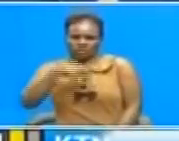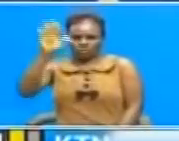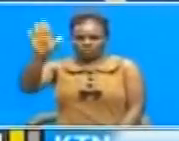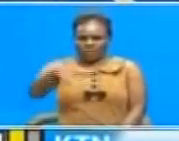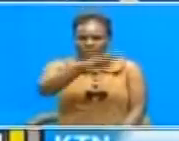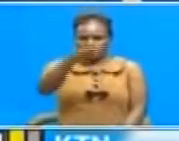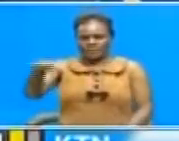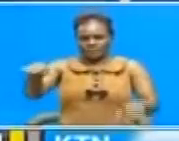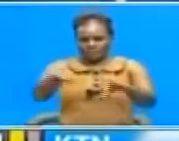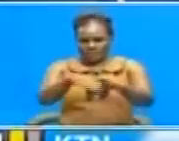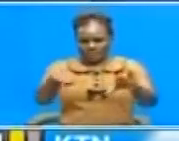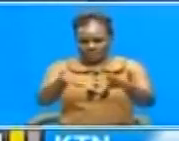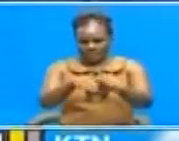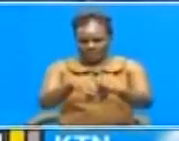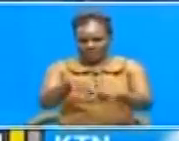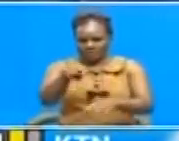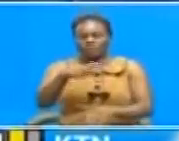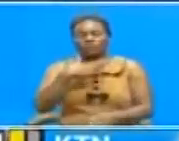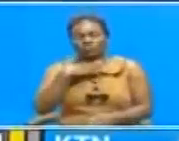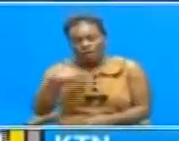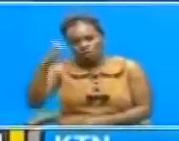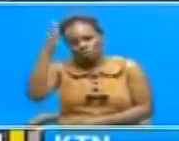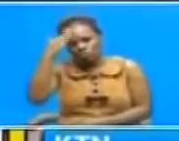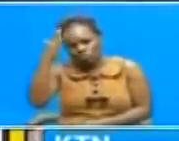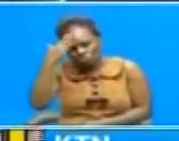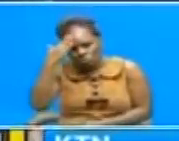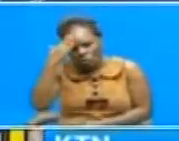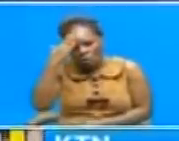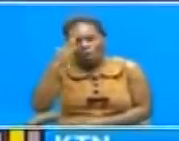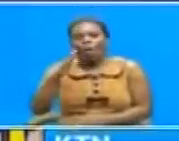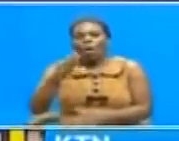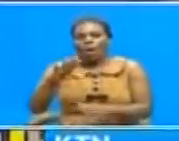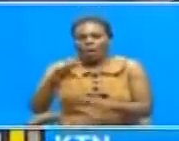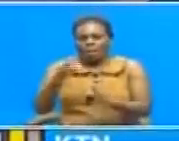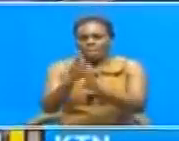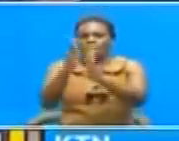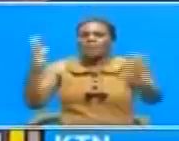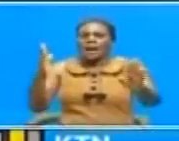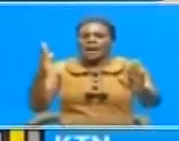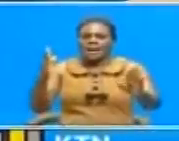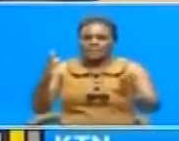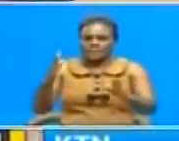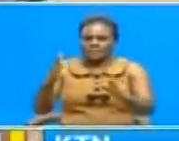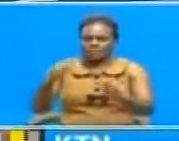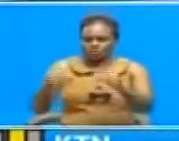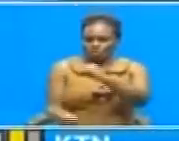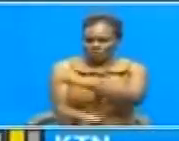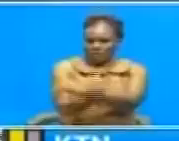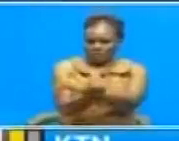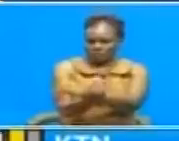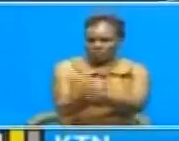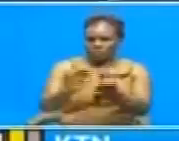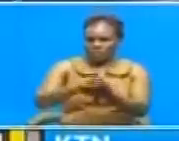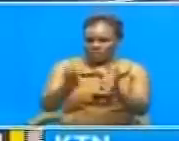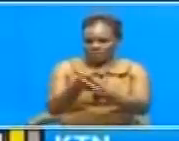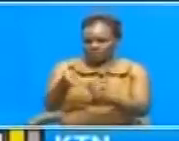of the Transport Committee are on a fact-finding mission into the alleged multi-million shilling bus hire scam that has become all